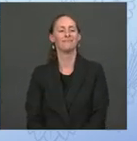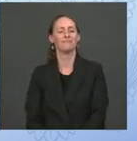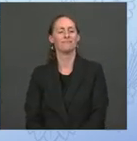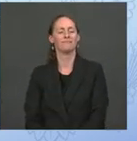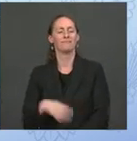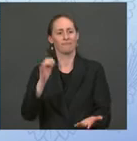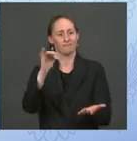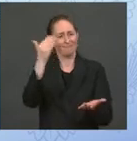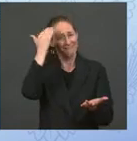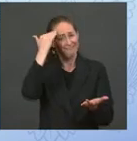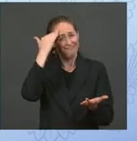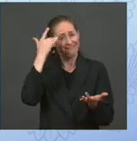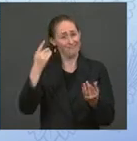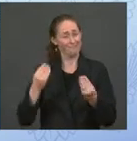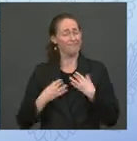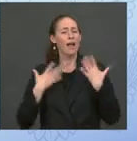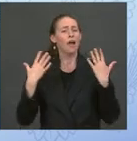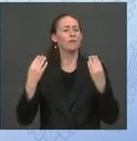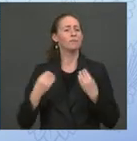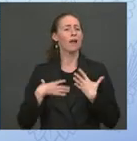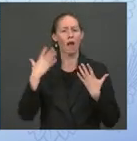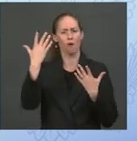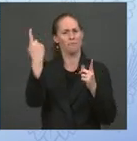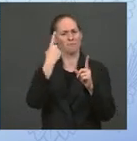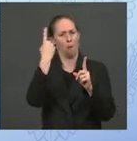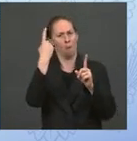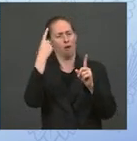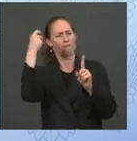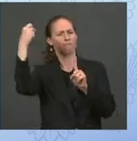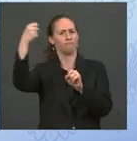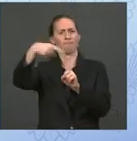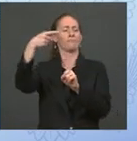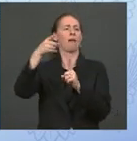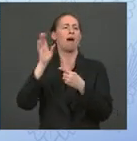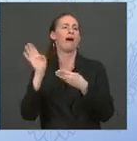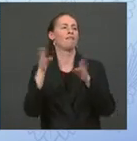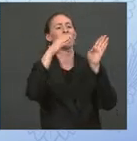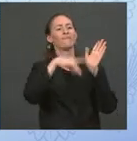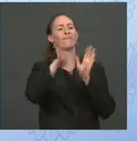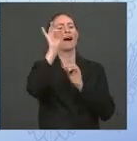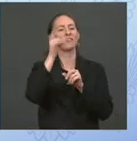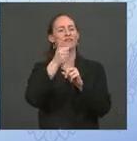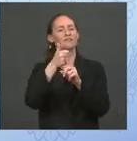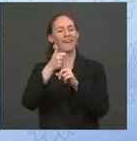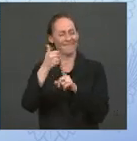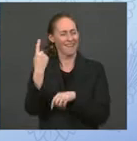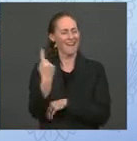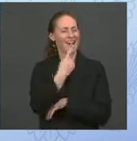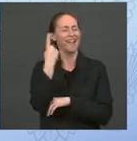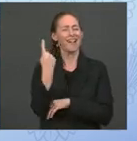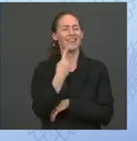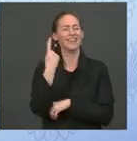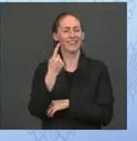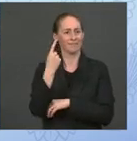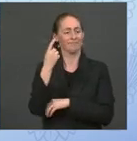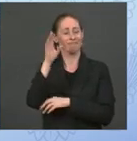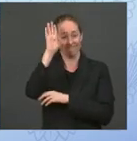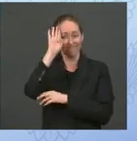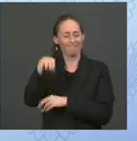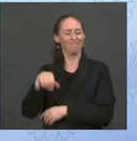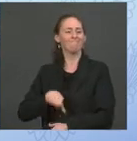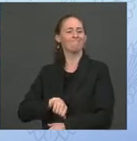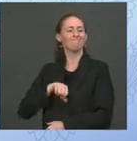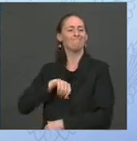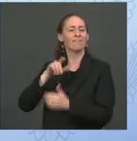too. Someone helped you find your path. And I know that they would be proud to know just how